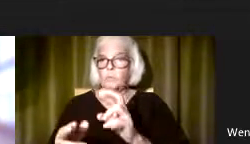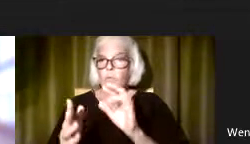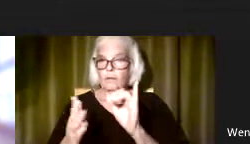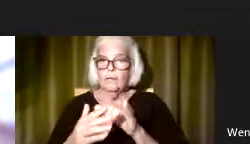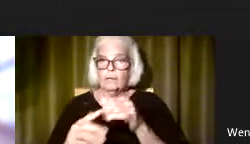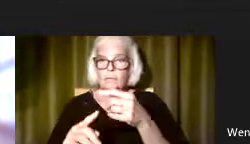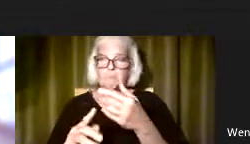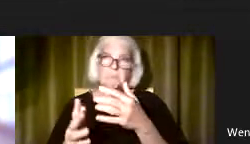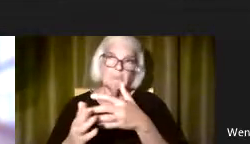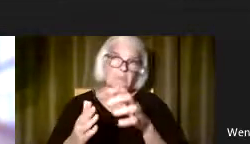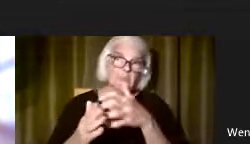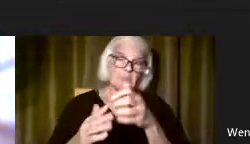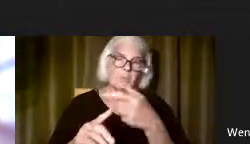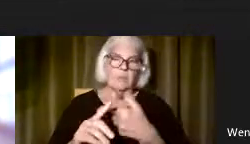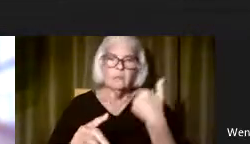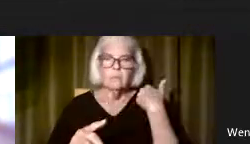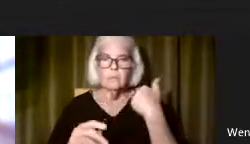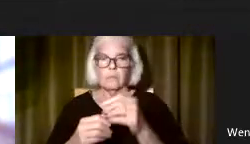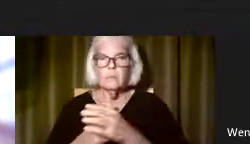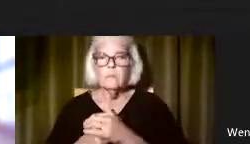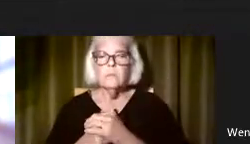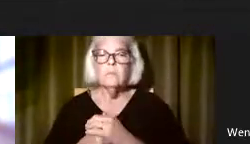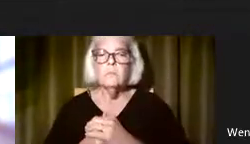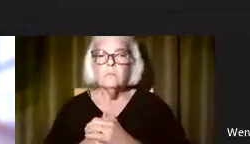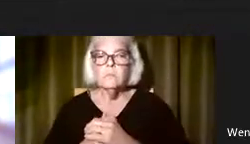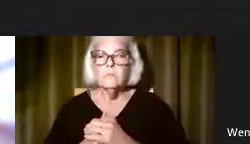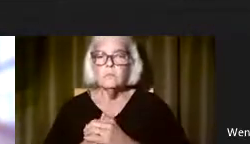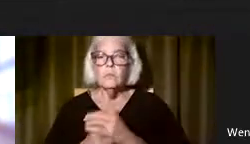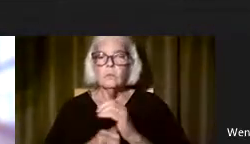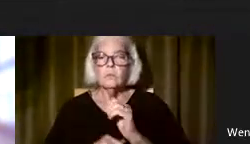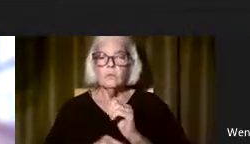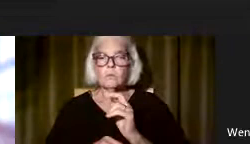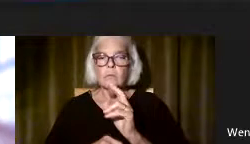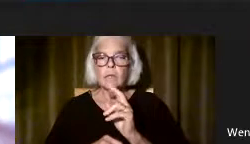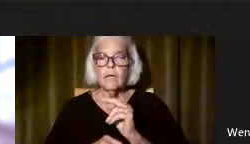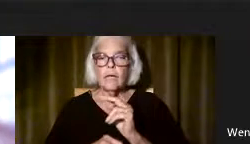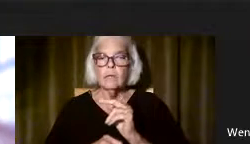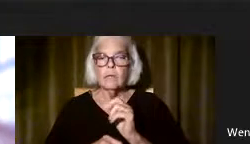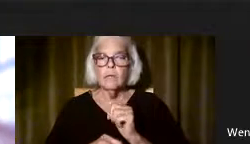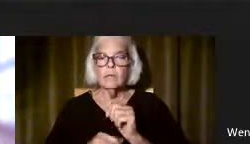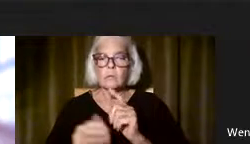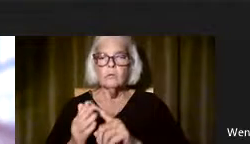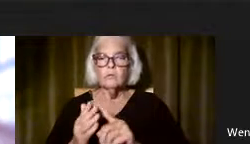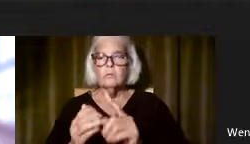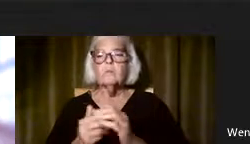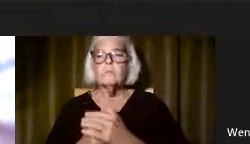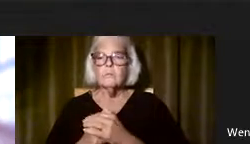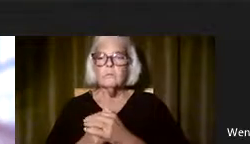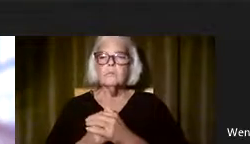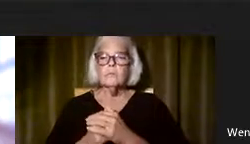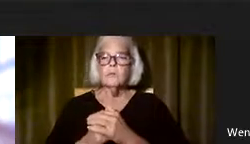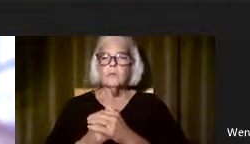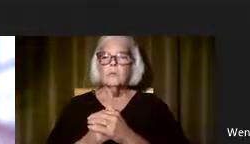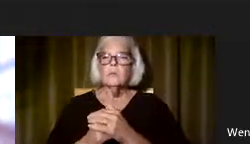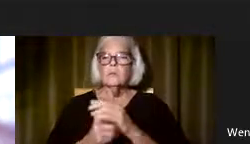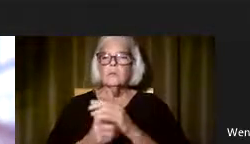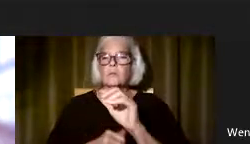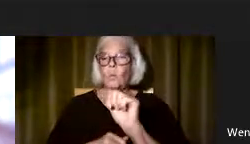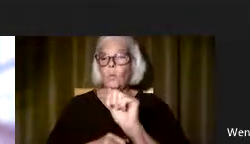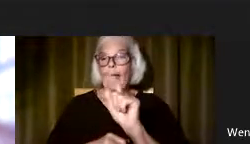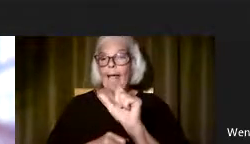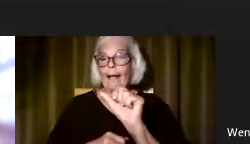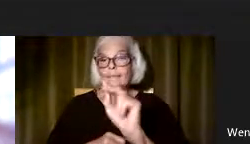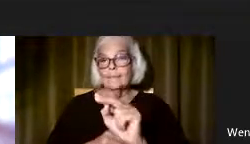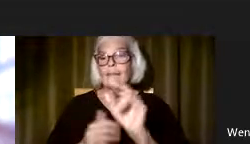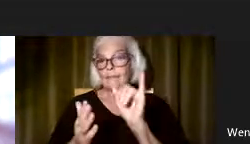I can. Yeah. Okay. So I know that's one piece of feedback we had around the self-reporting form.